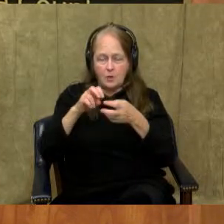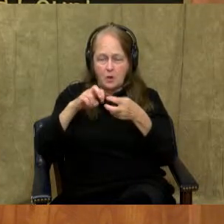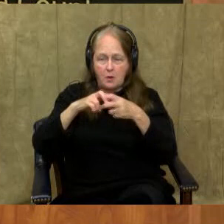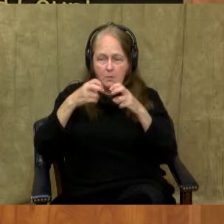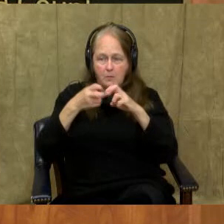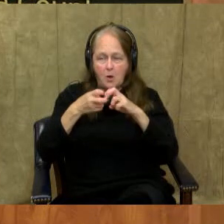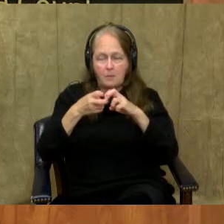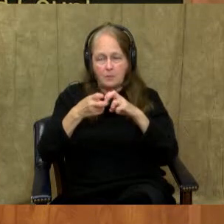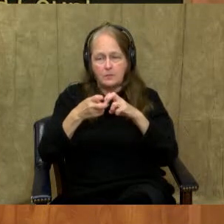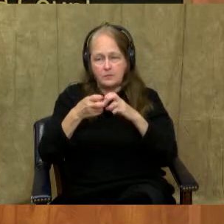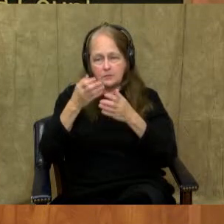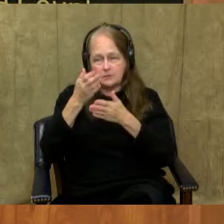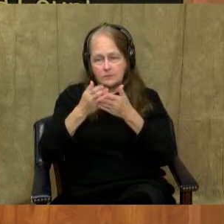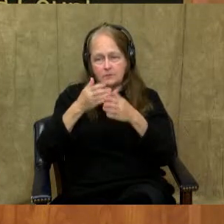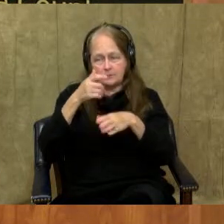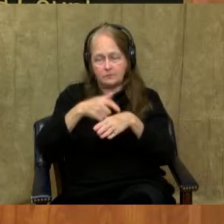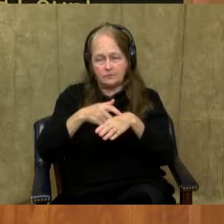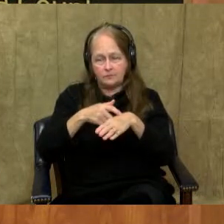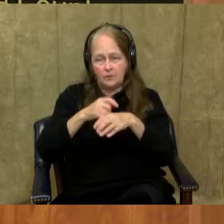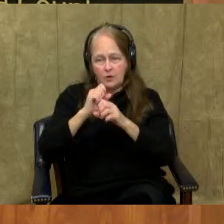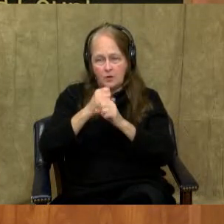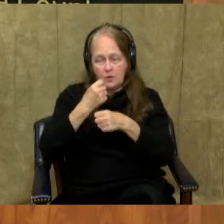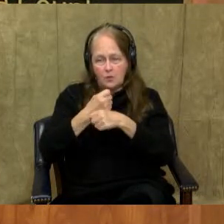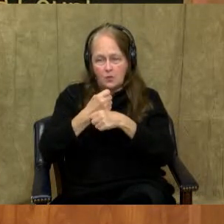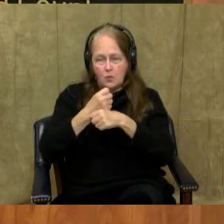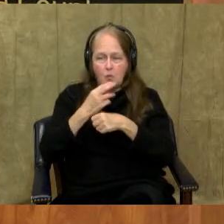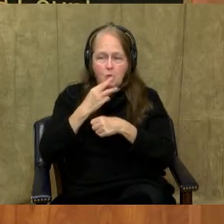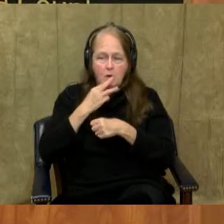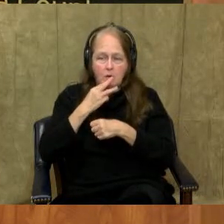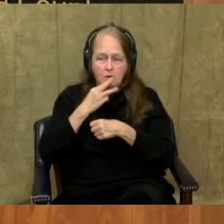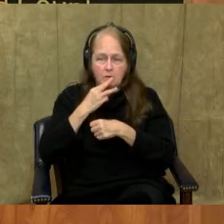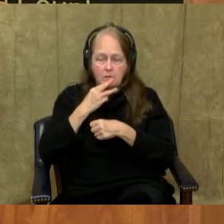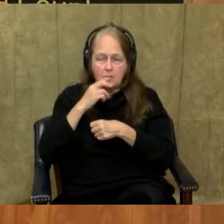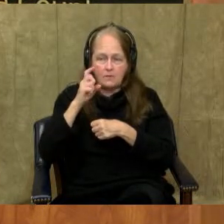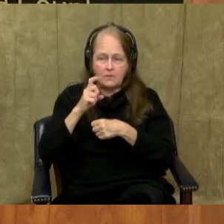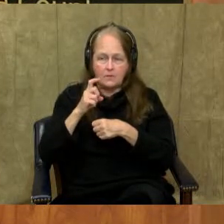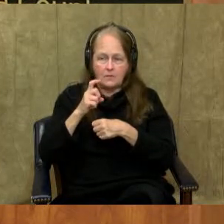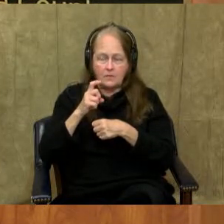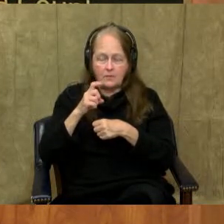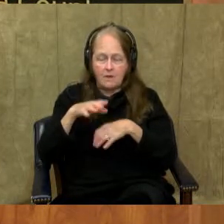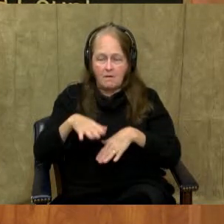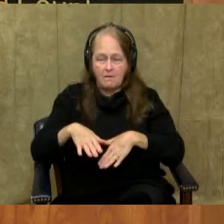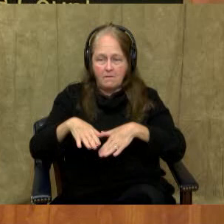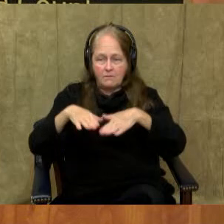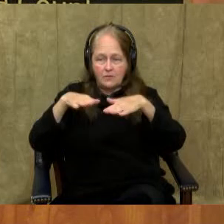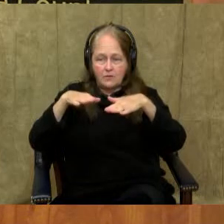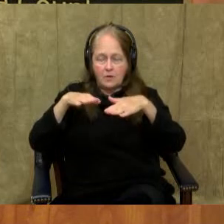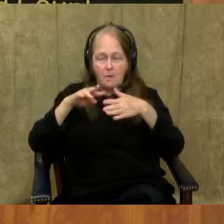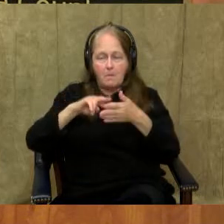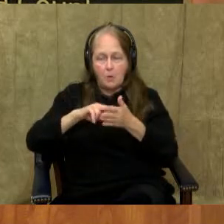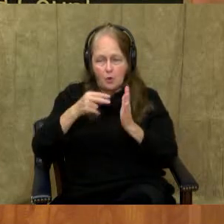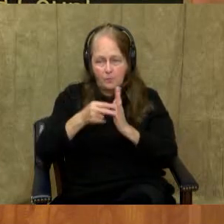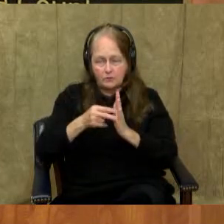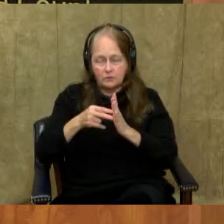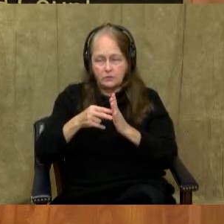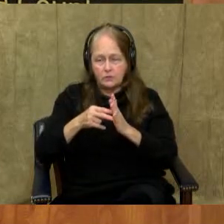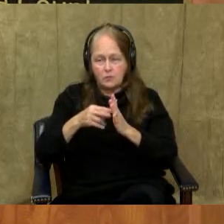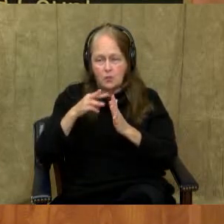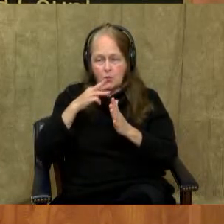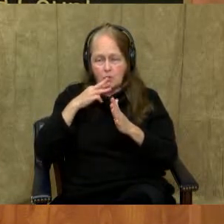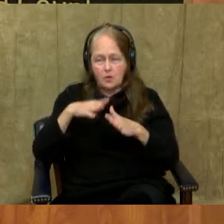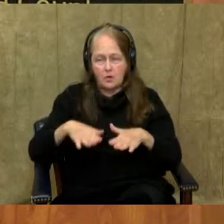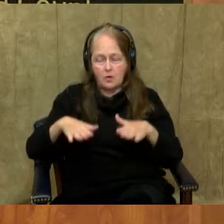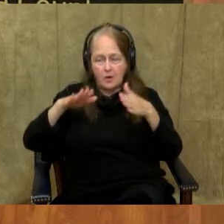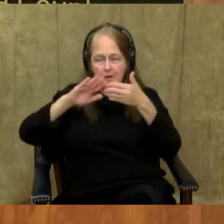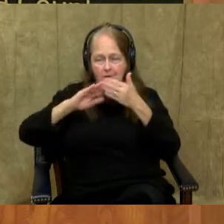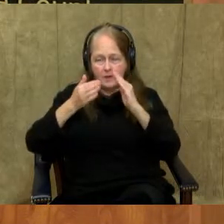have been significant. To be able to create that reservoir of water, they had to purposefully flood thousands of villages